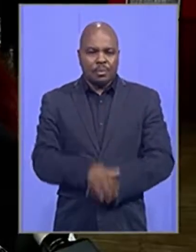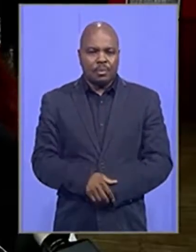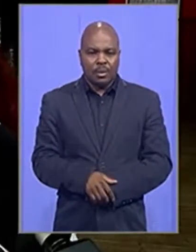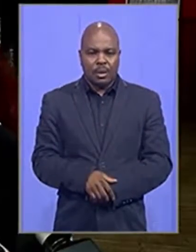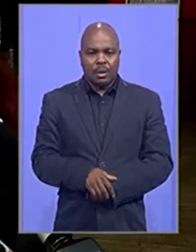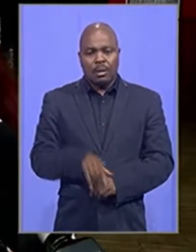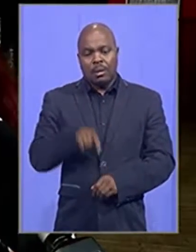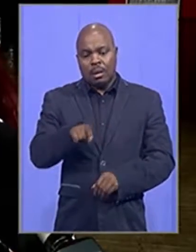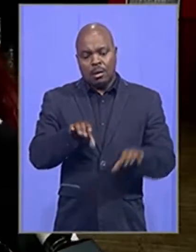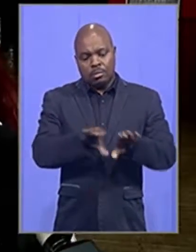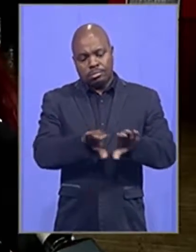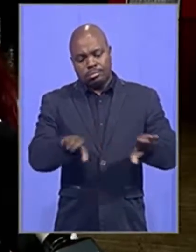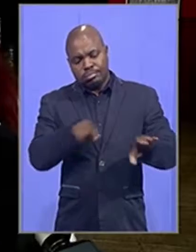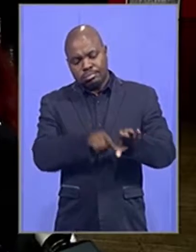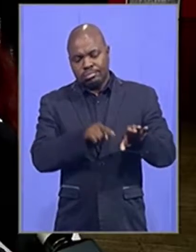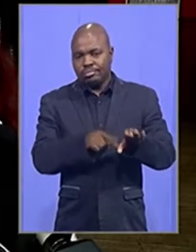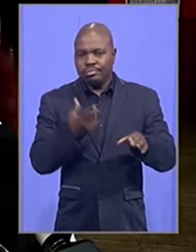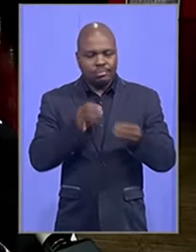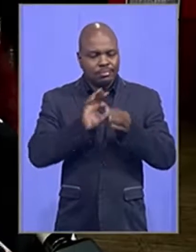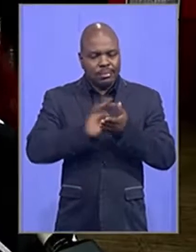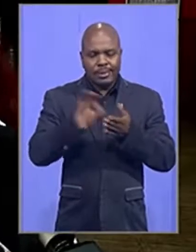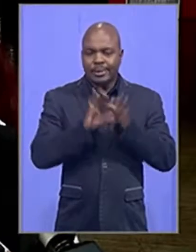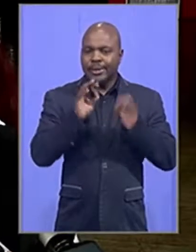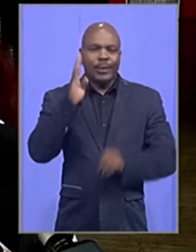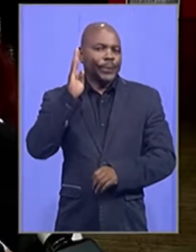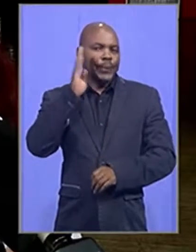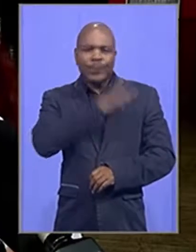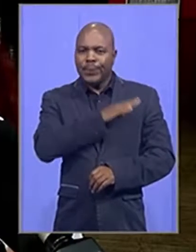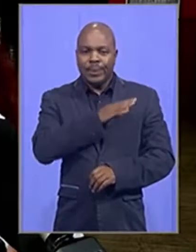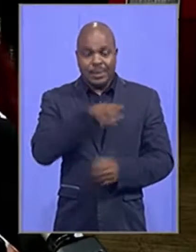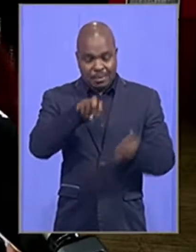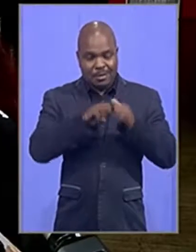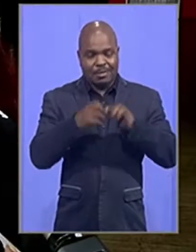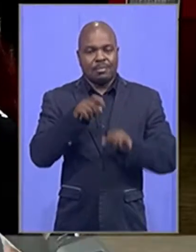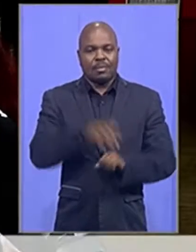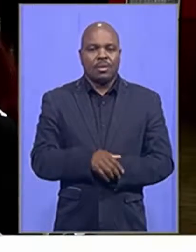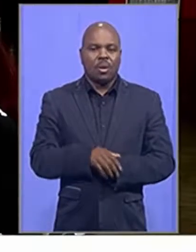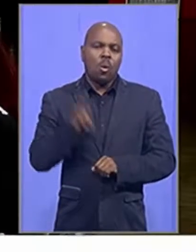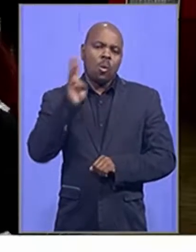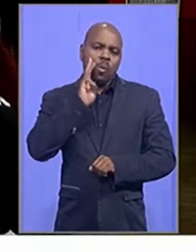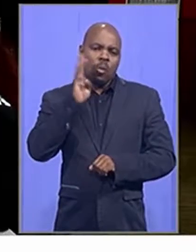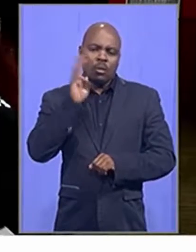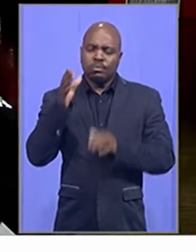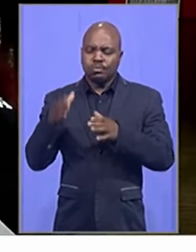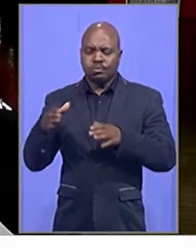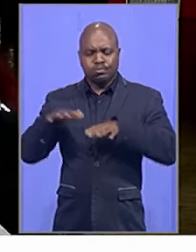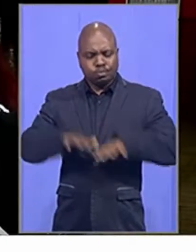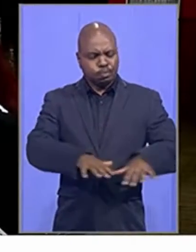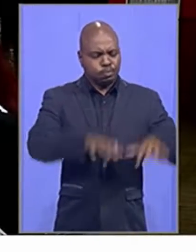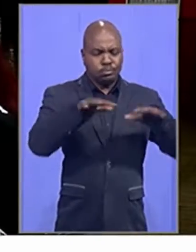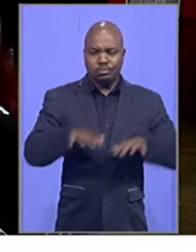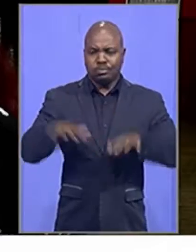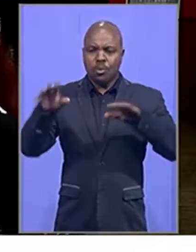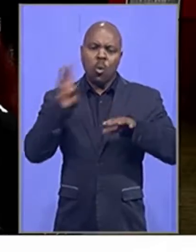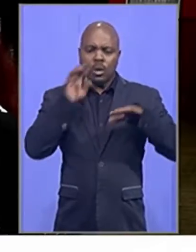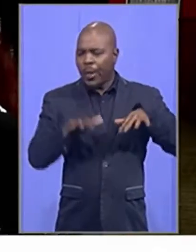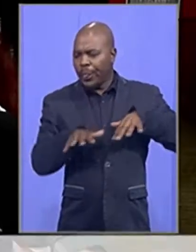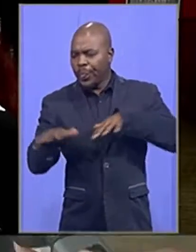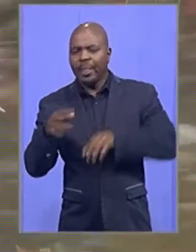being kept in maintenance and they're not cleaned at all. So all the water dams up. There's no space where the water